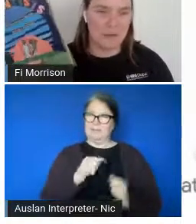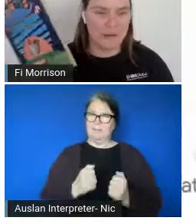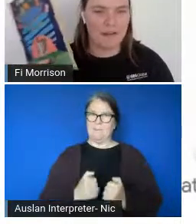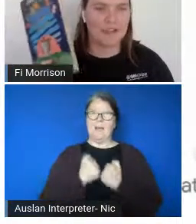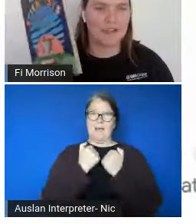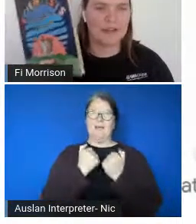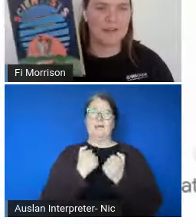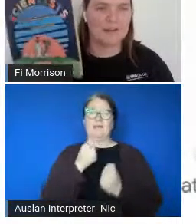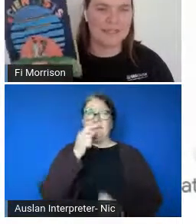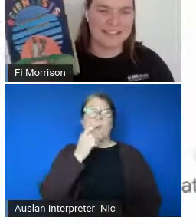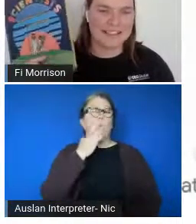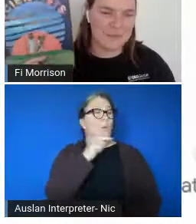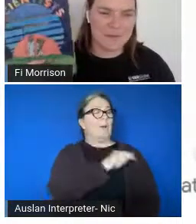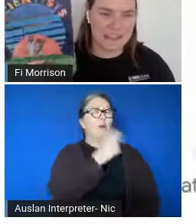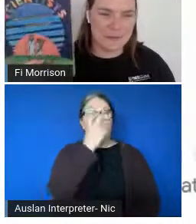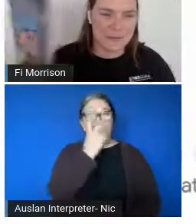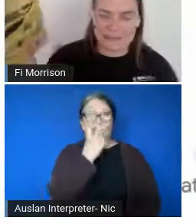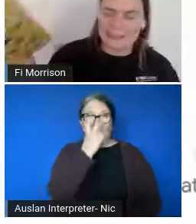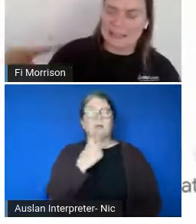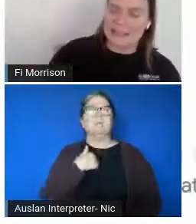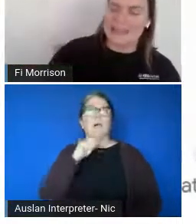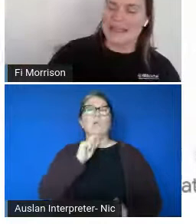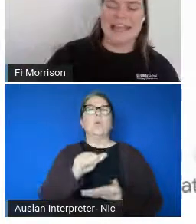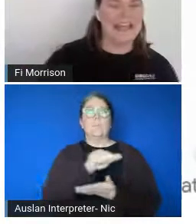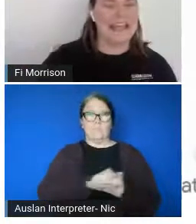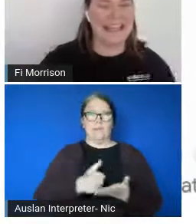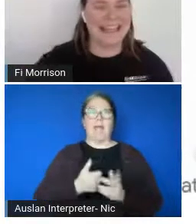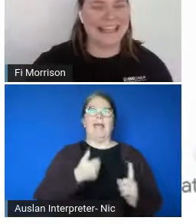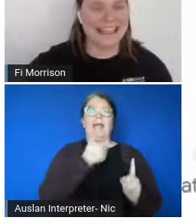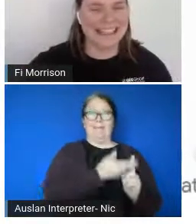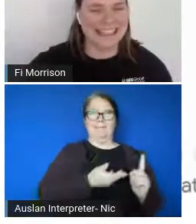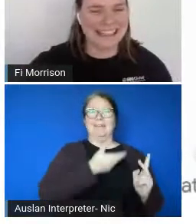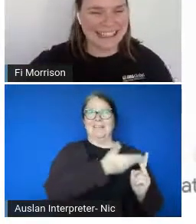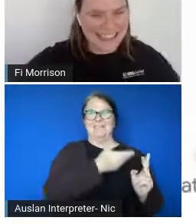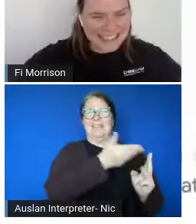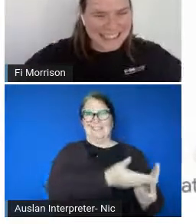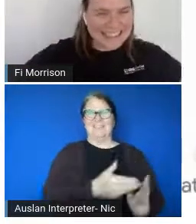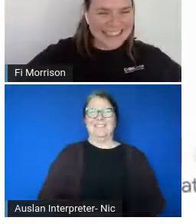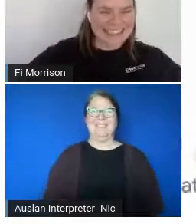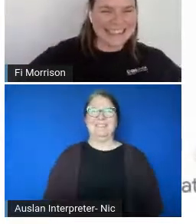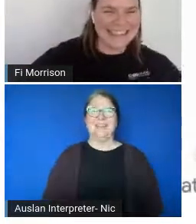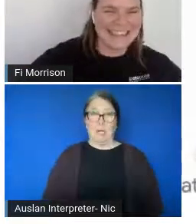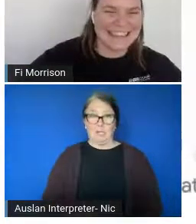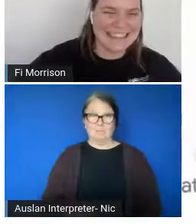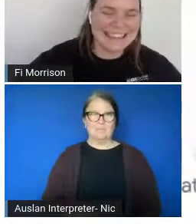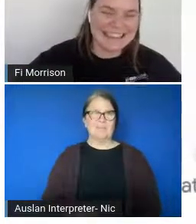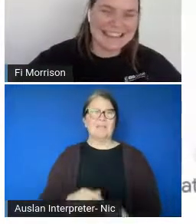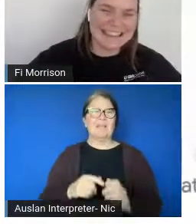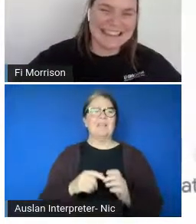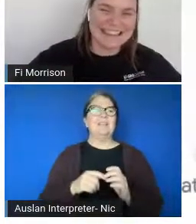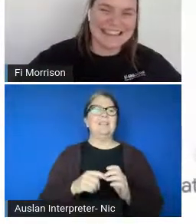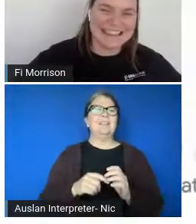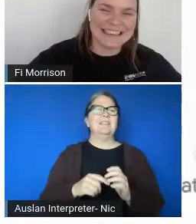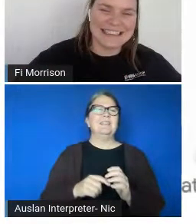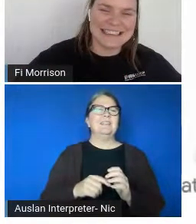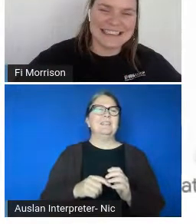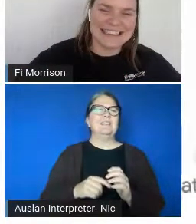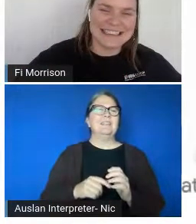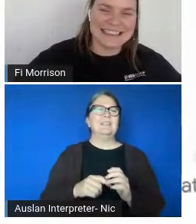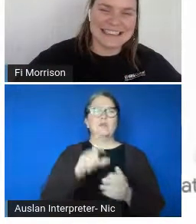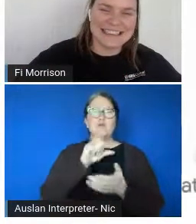have their own when they're old enough because I'm just so everyone knows, before we pass on to Corey, just so everyone